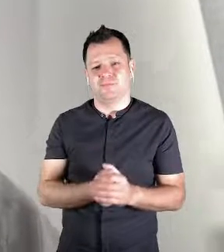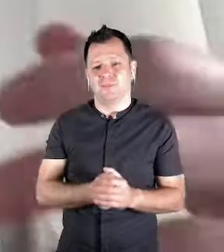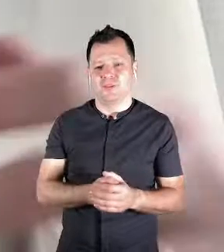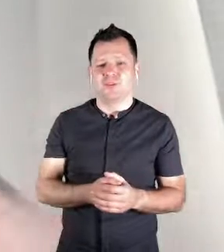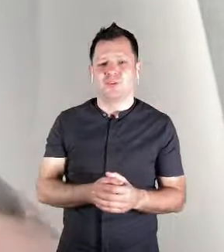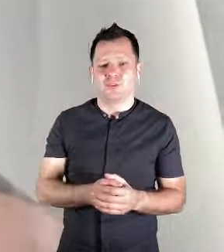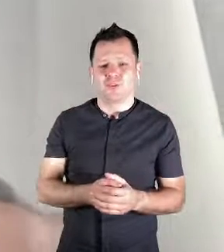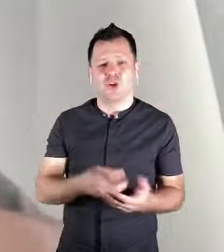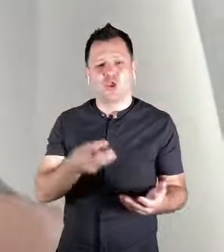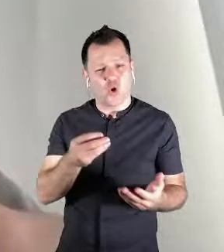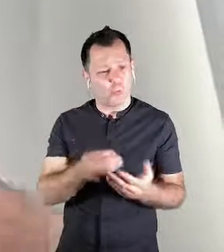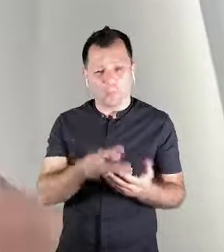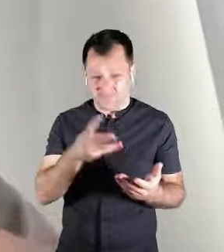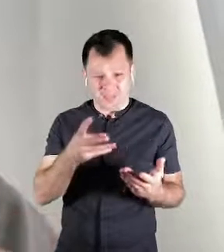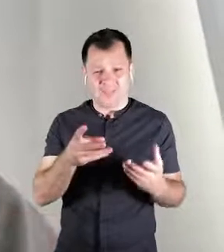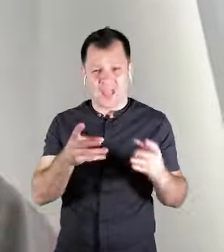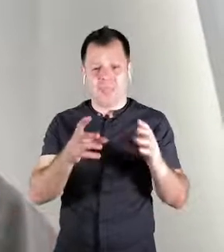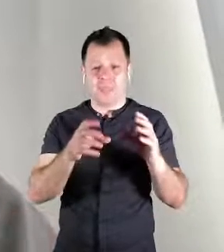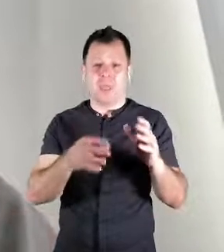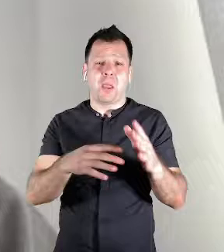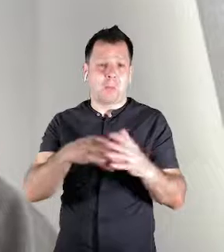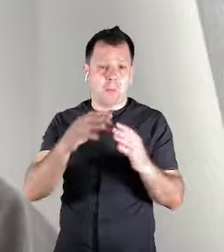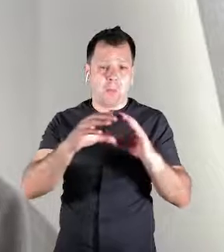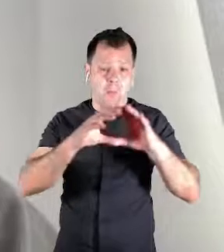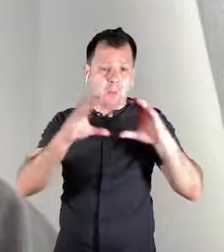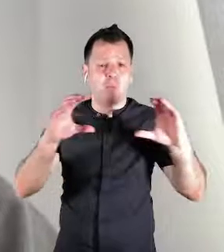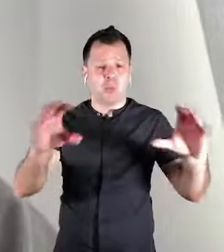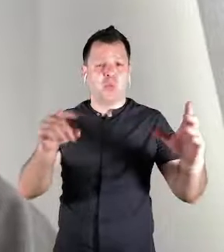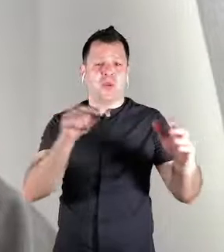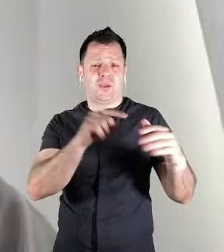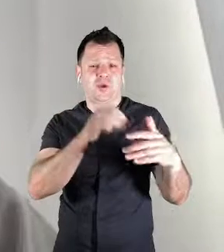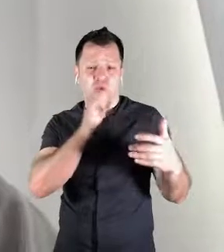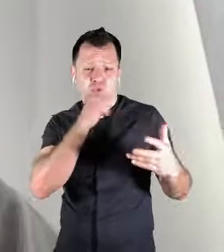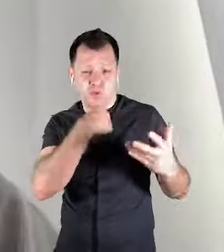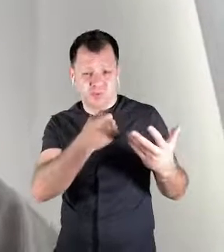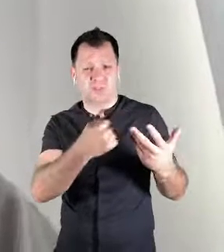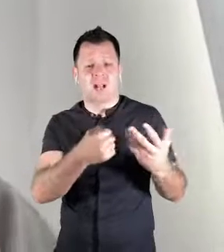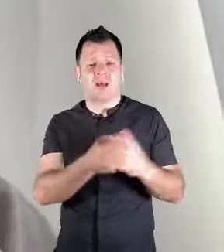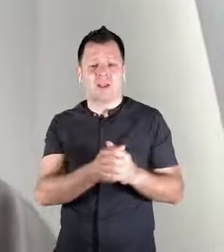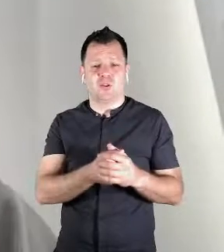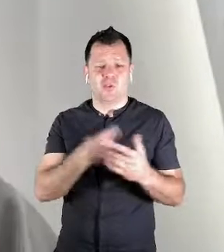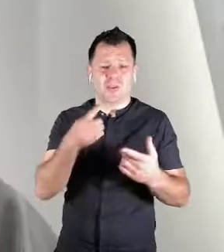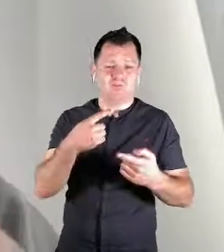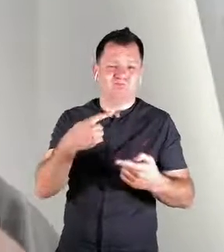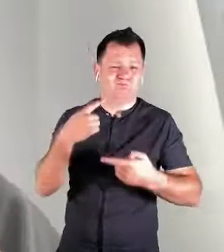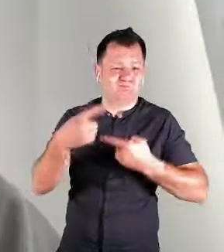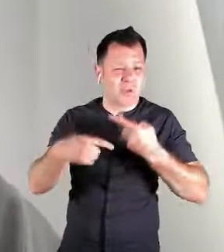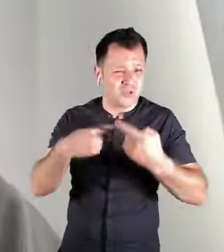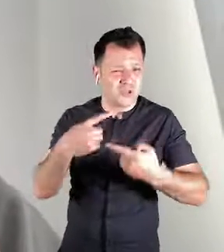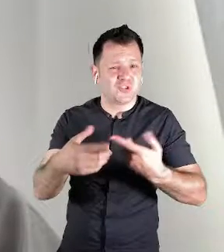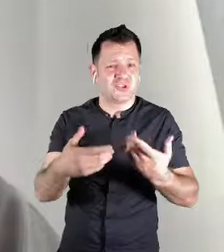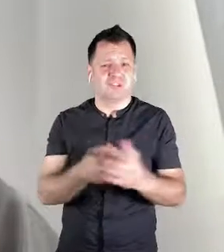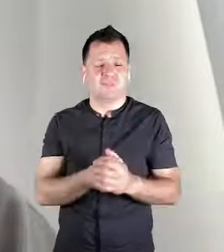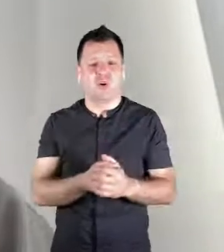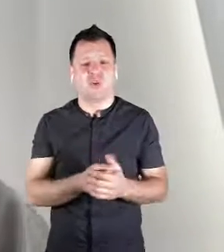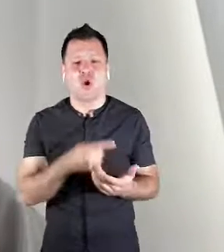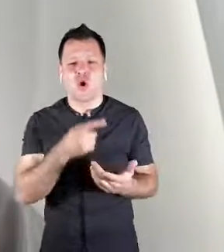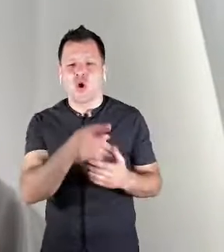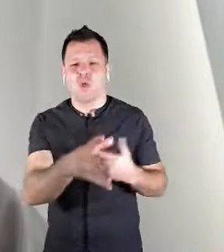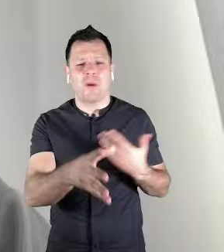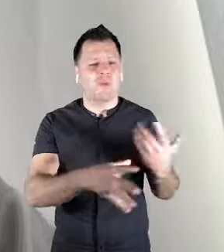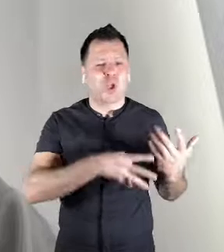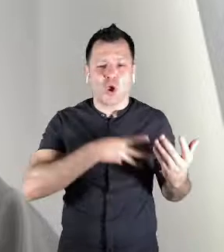also maybe what you even could call the souls of the cities. That is, I would say,